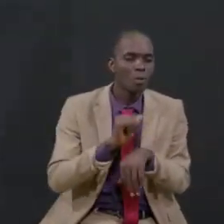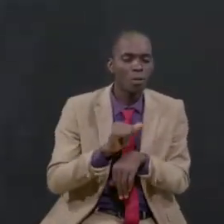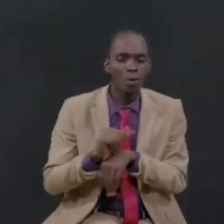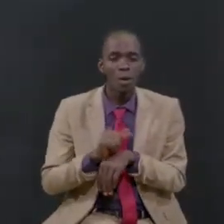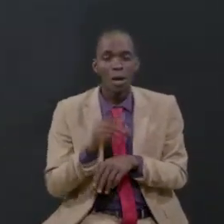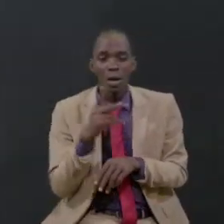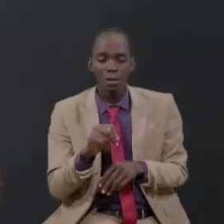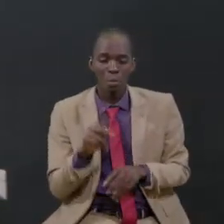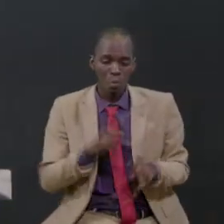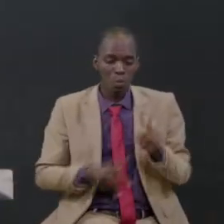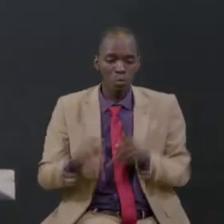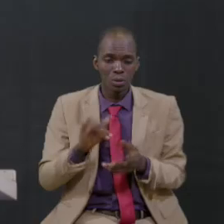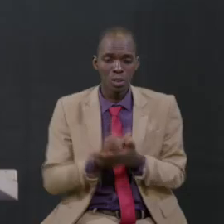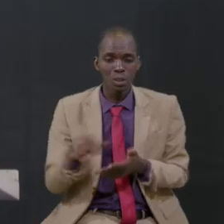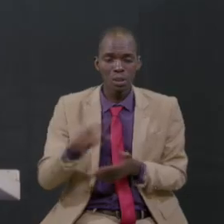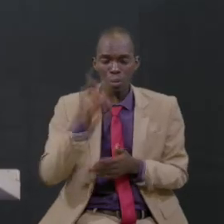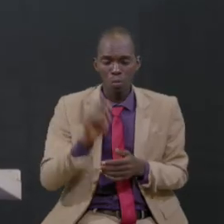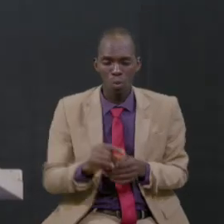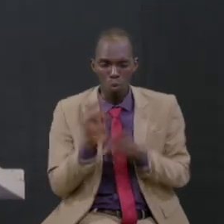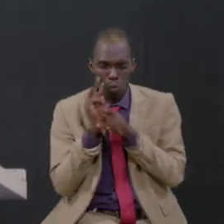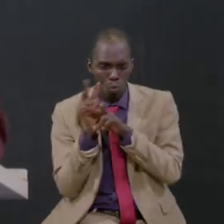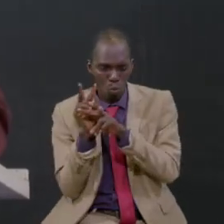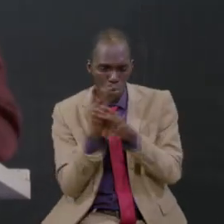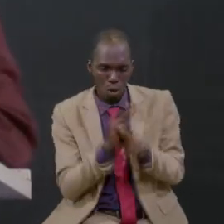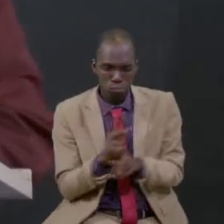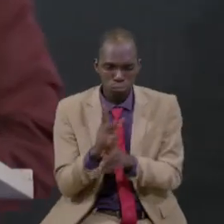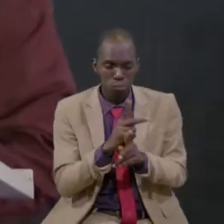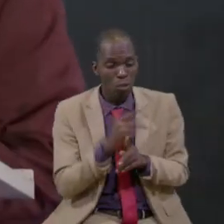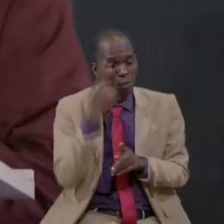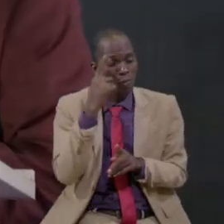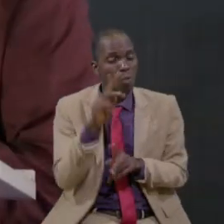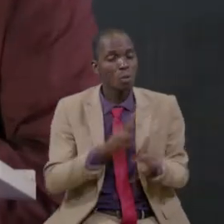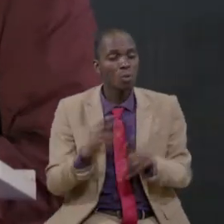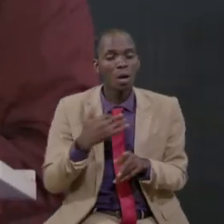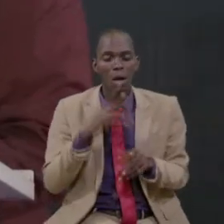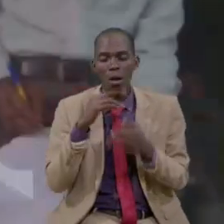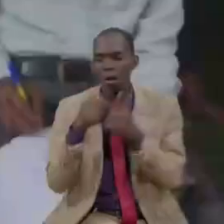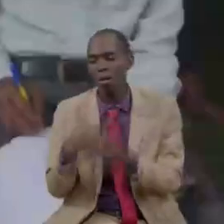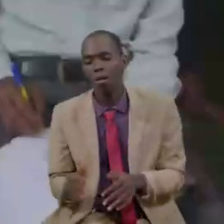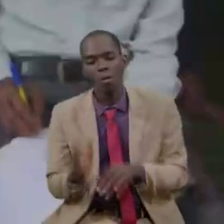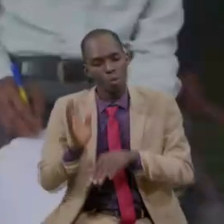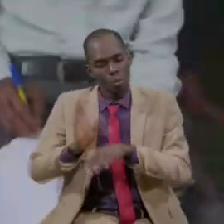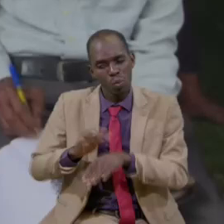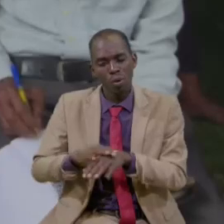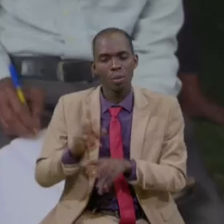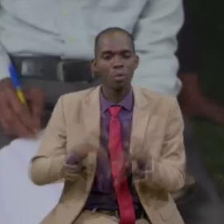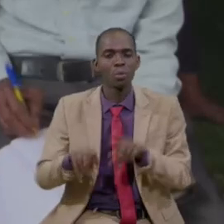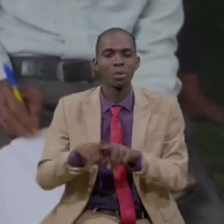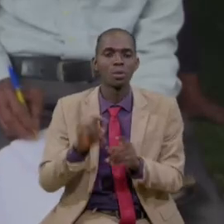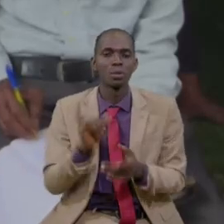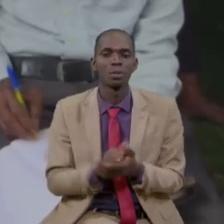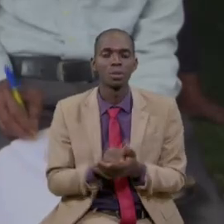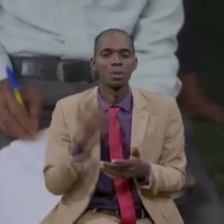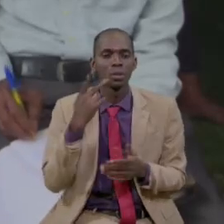Awaken them, we're told in Ephesians chapter 5, we're told in 1 Corinthians rather, chapter